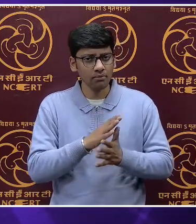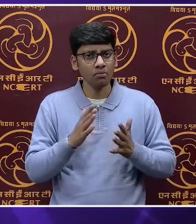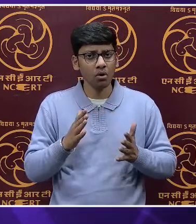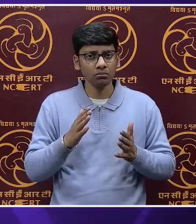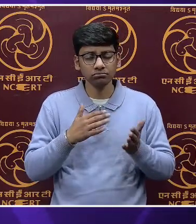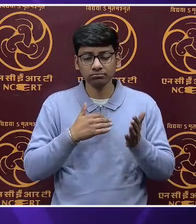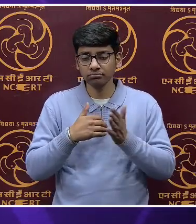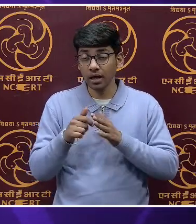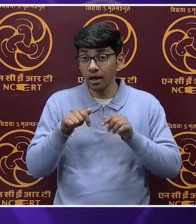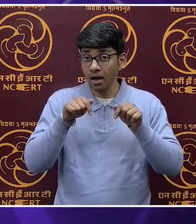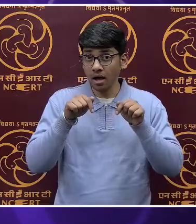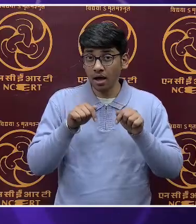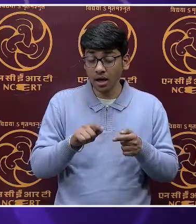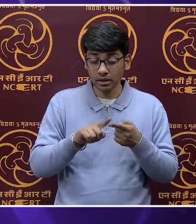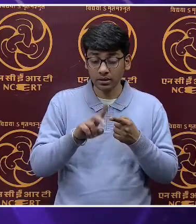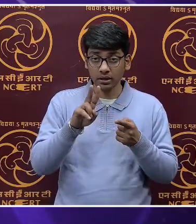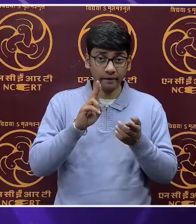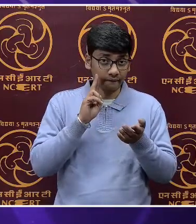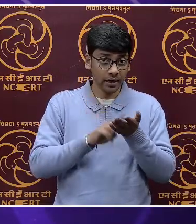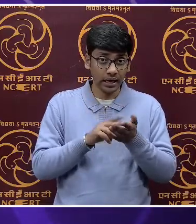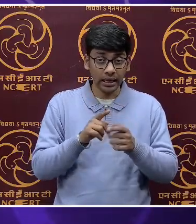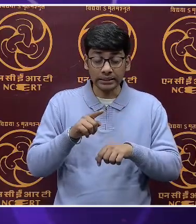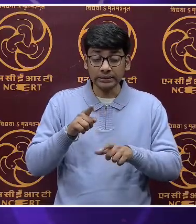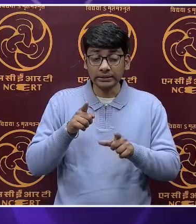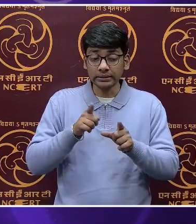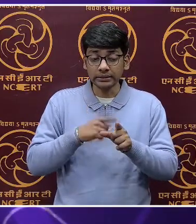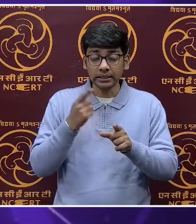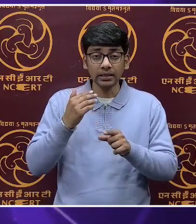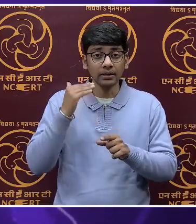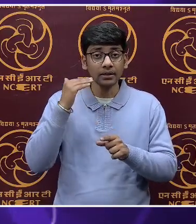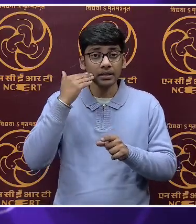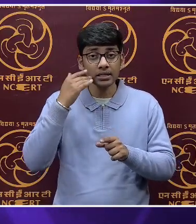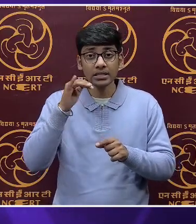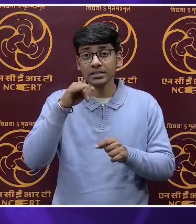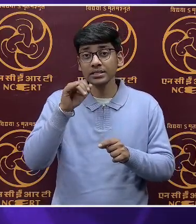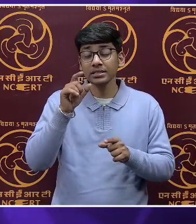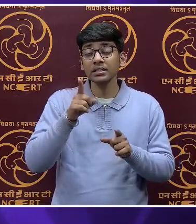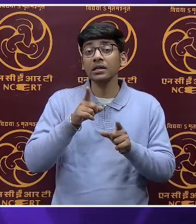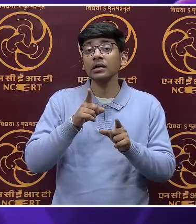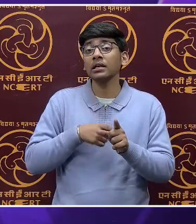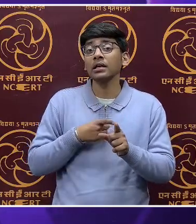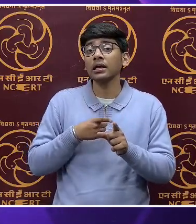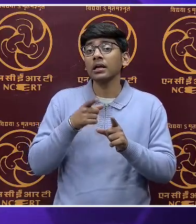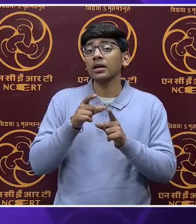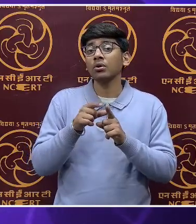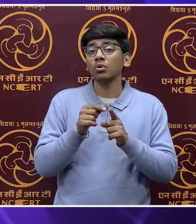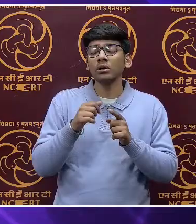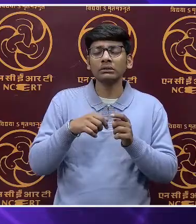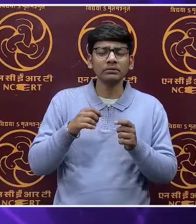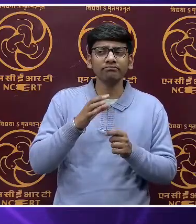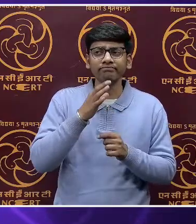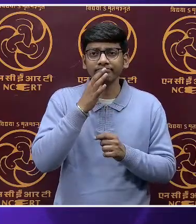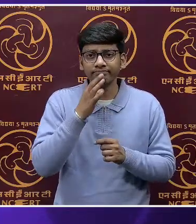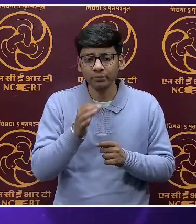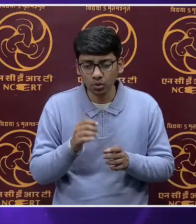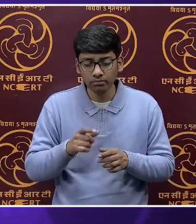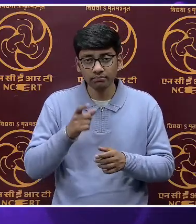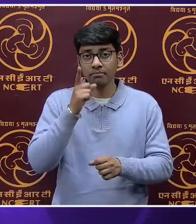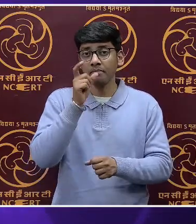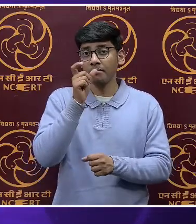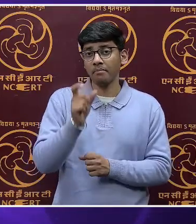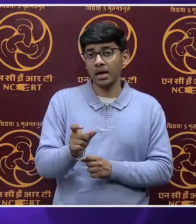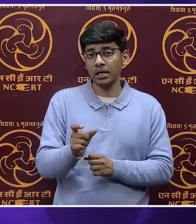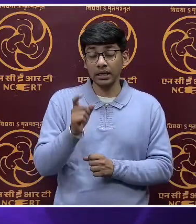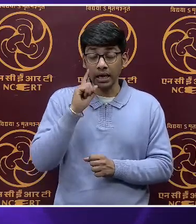And today, Evelyn Glennie is 60 years old. She lives in Scotland. It's a real story. It's Yes. she is a real person. Yes, she's a real person.